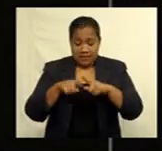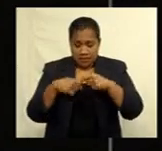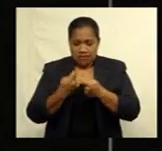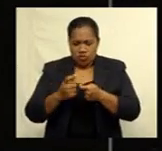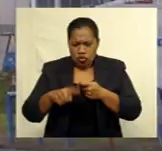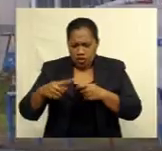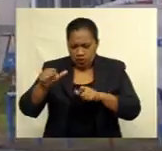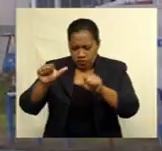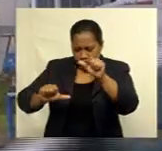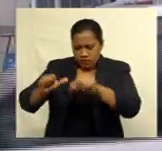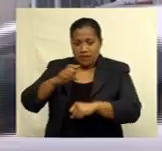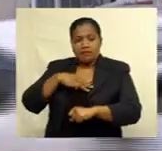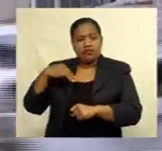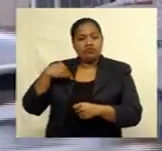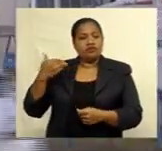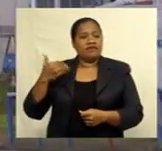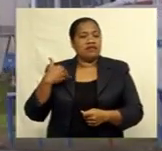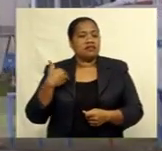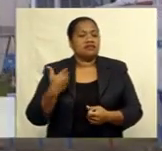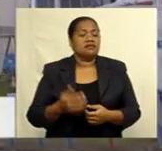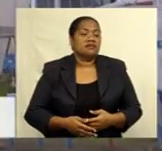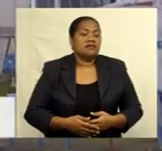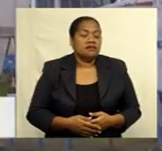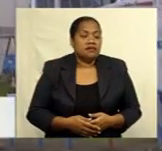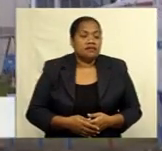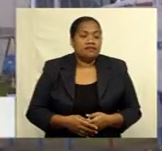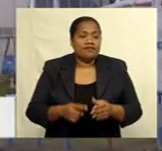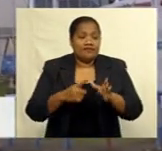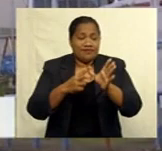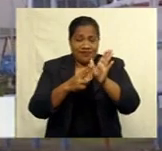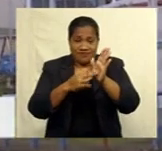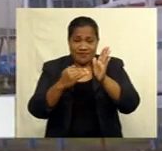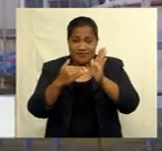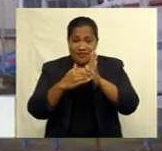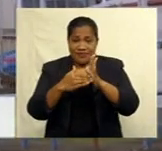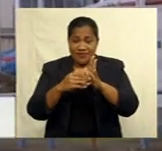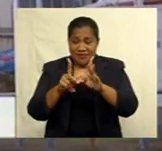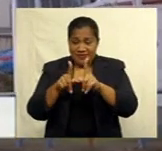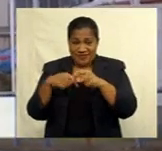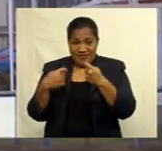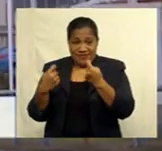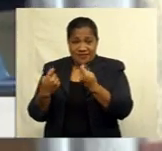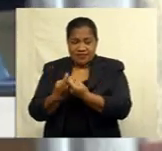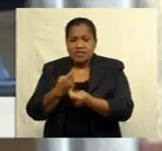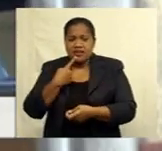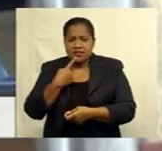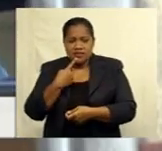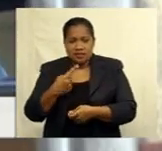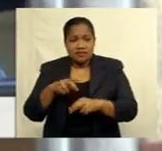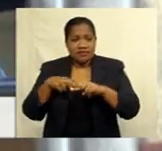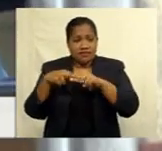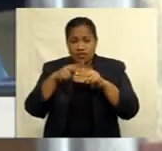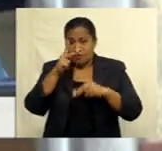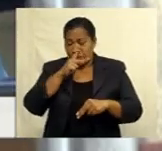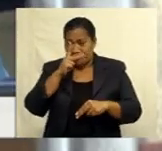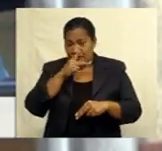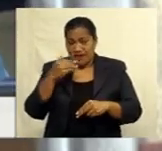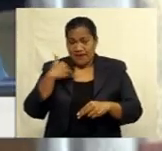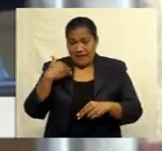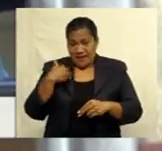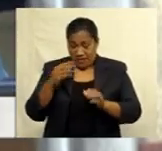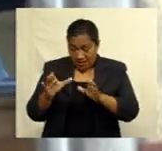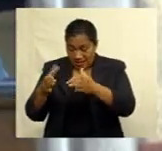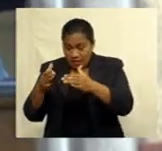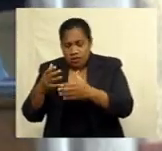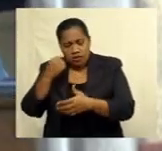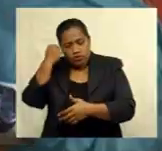of Health. The ANZMAT team says Fiji's public health care system is stressed. However, timely reaction